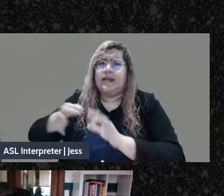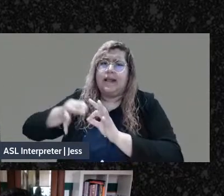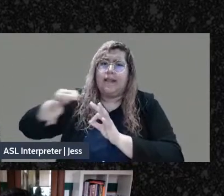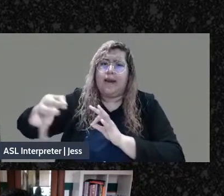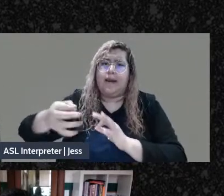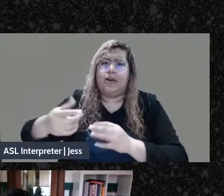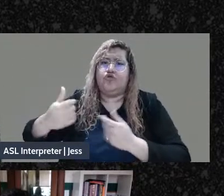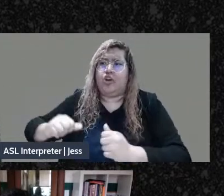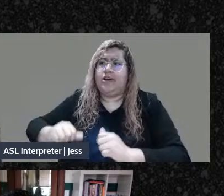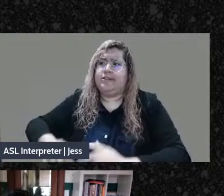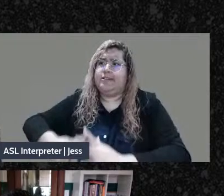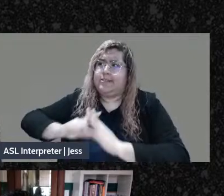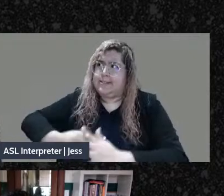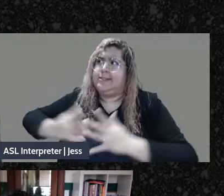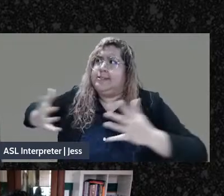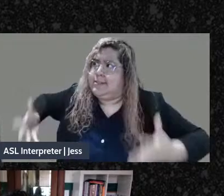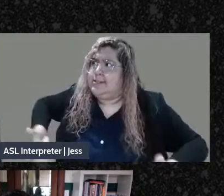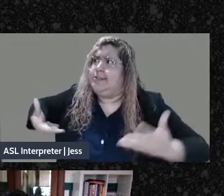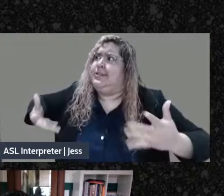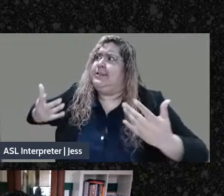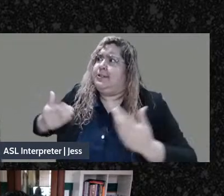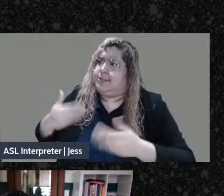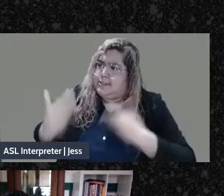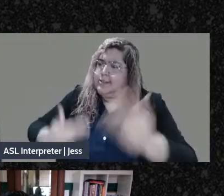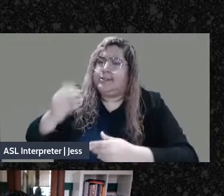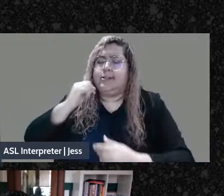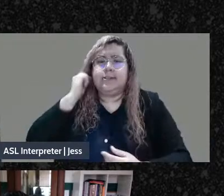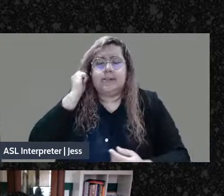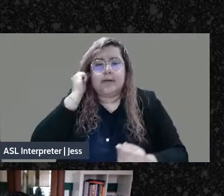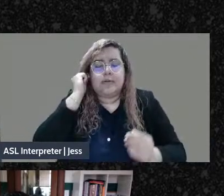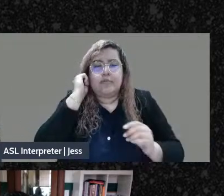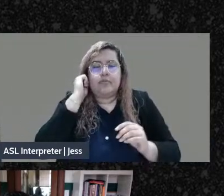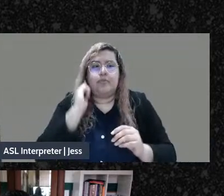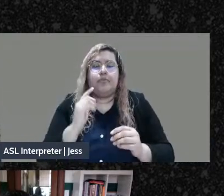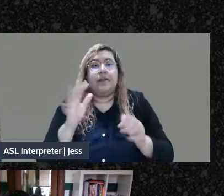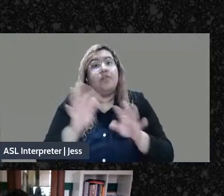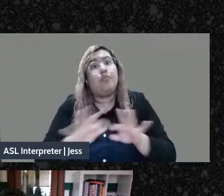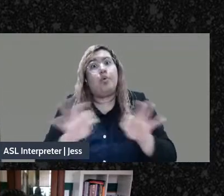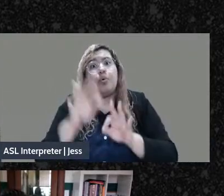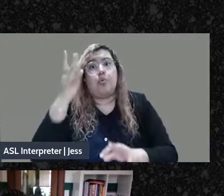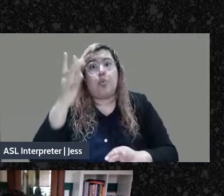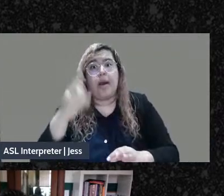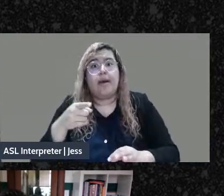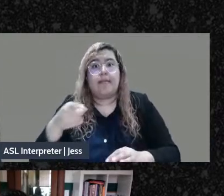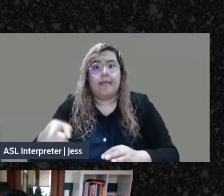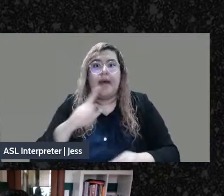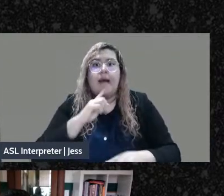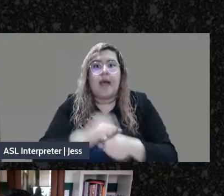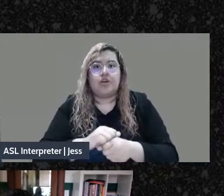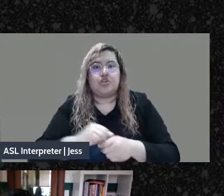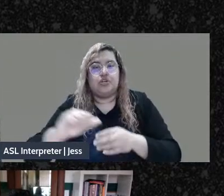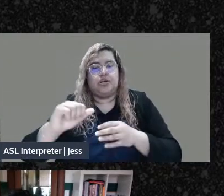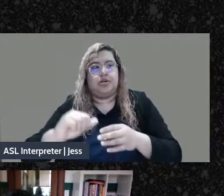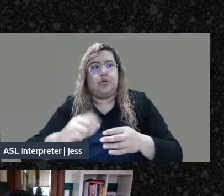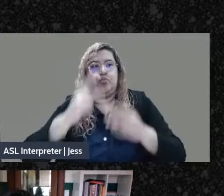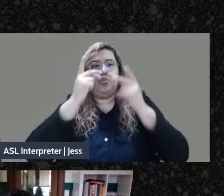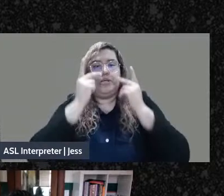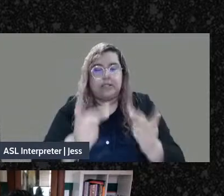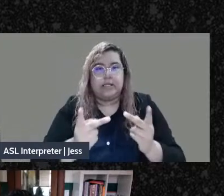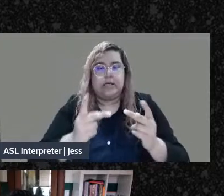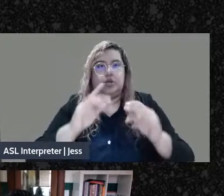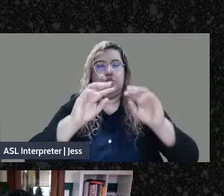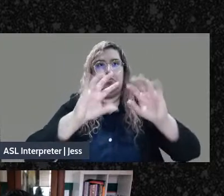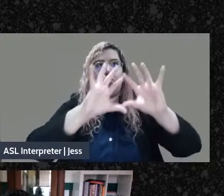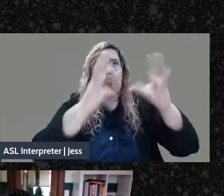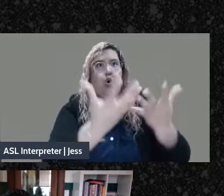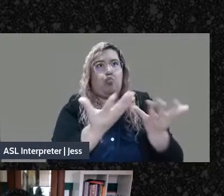off the ground, because I feel like that is a space to sort of like practice a world we want, right? In the way that Andrea was talking about, right? That's like where